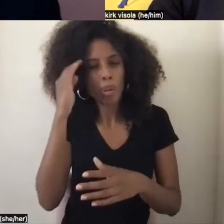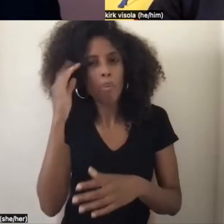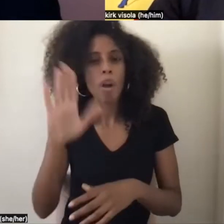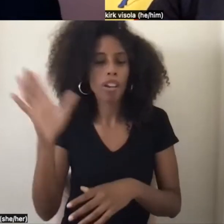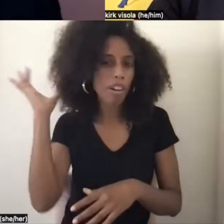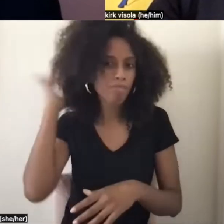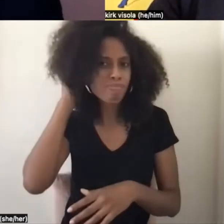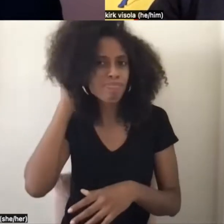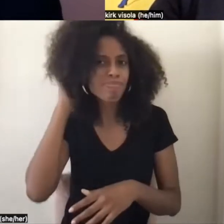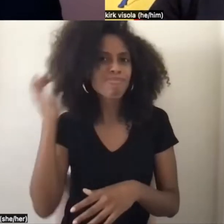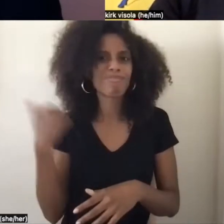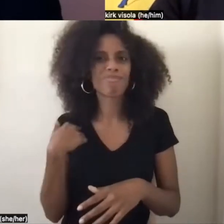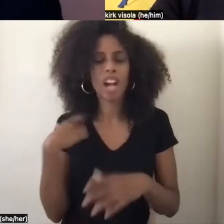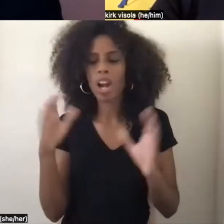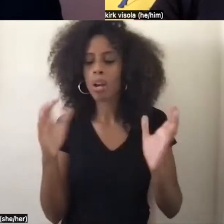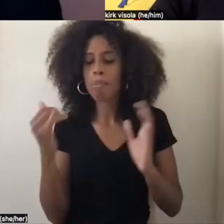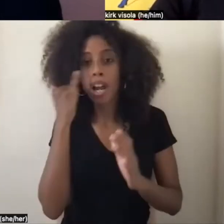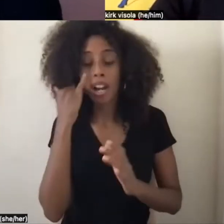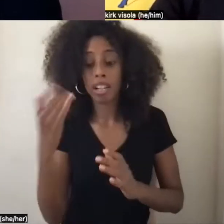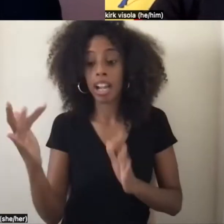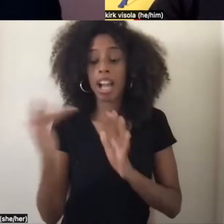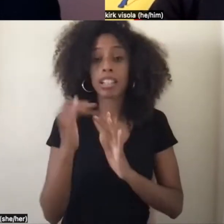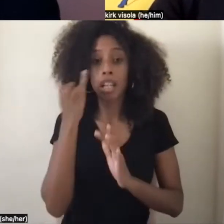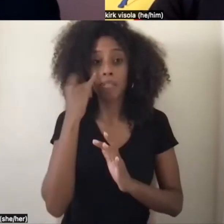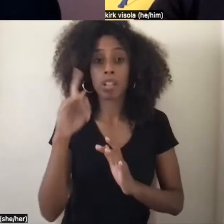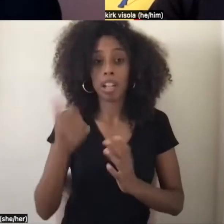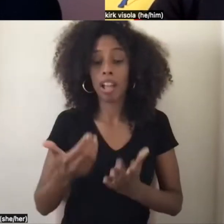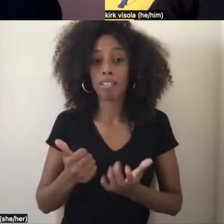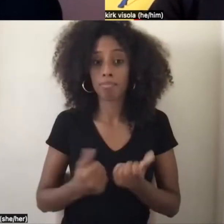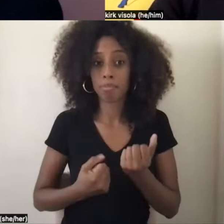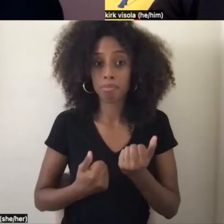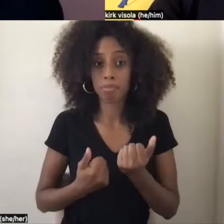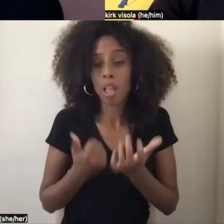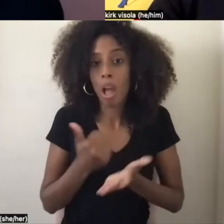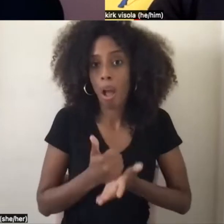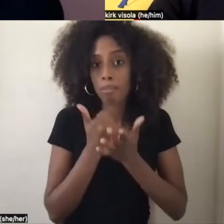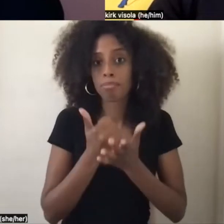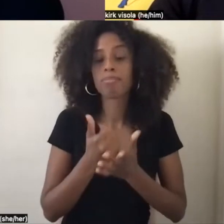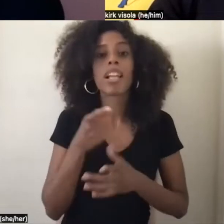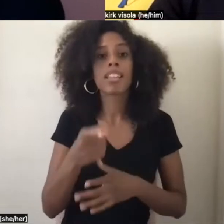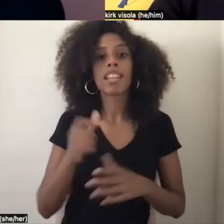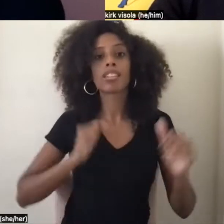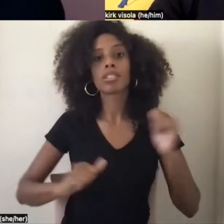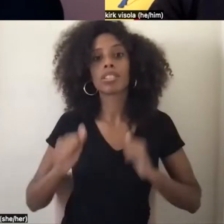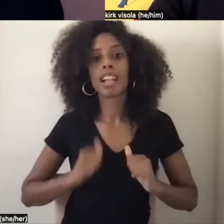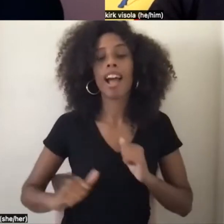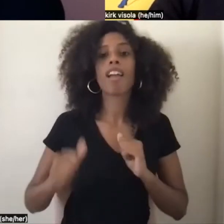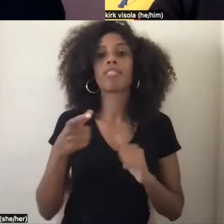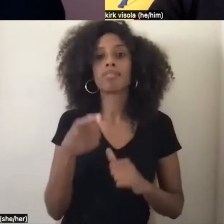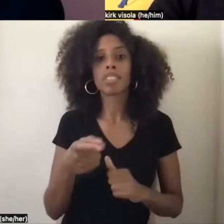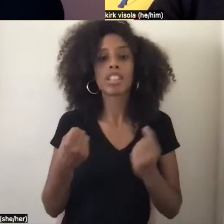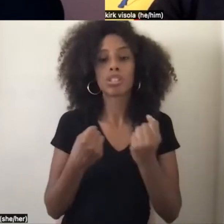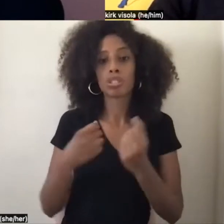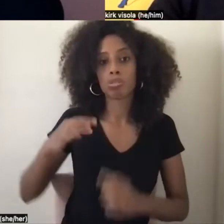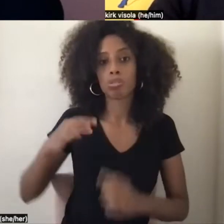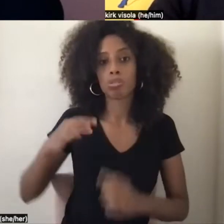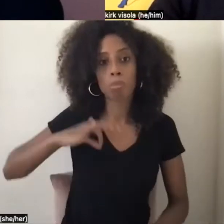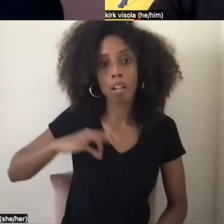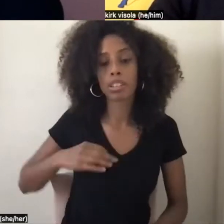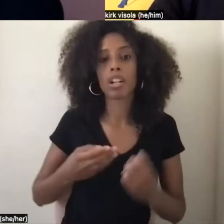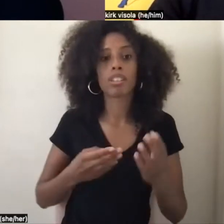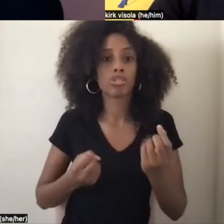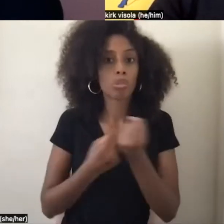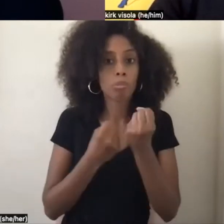by BetterHelp. BetterHelp allows you to connect with one of 24,000 licensed therapists in a safe and private